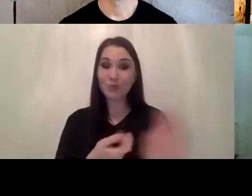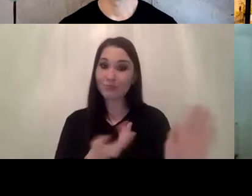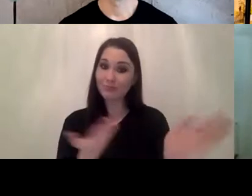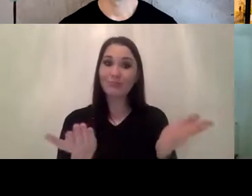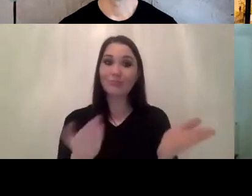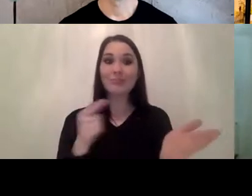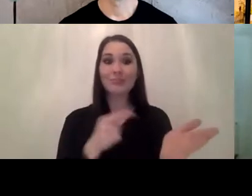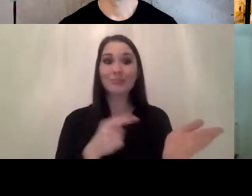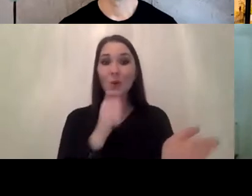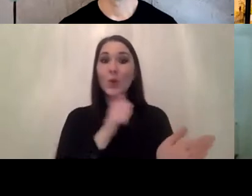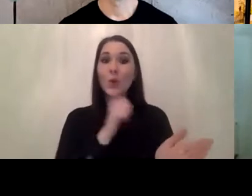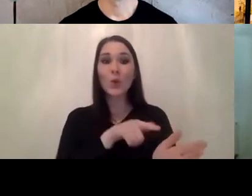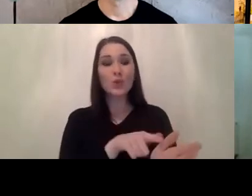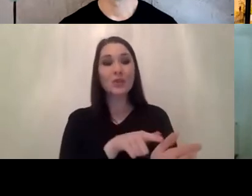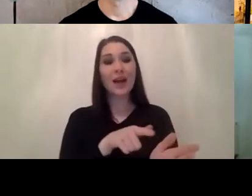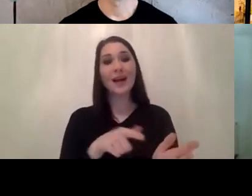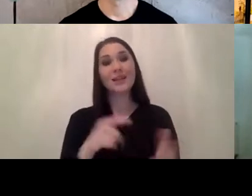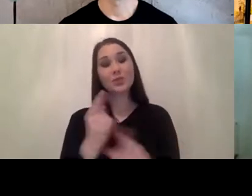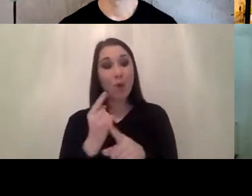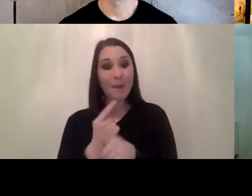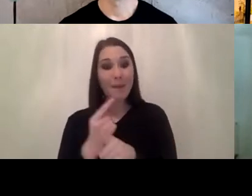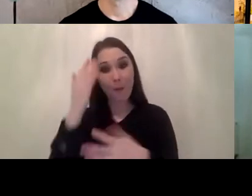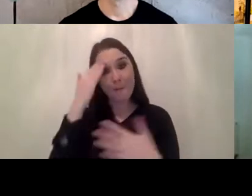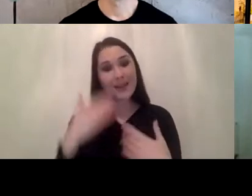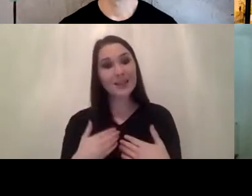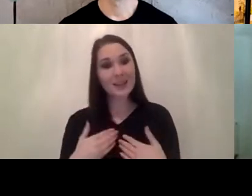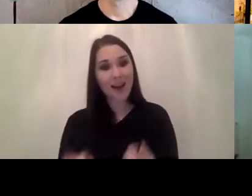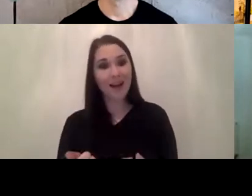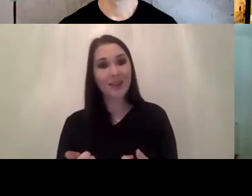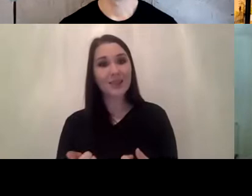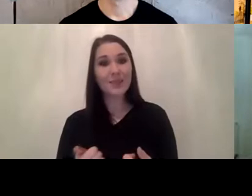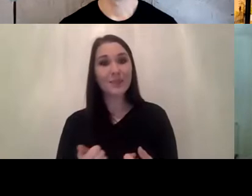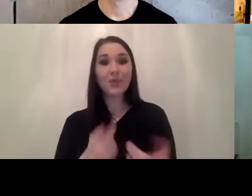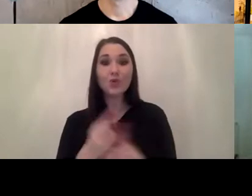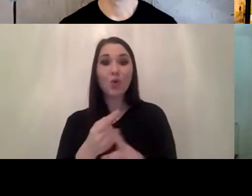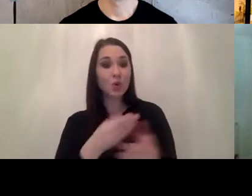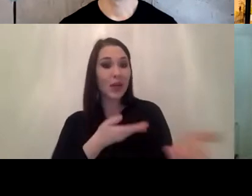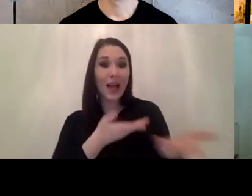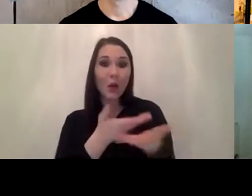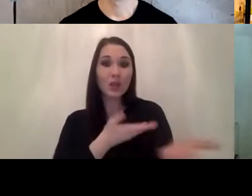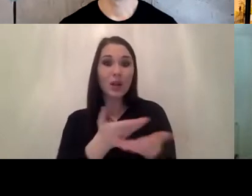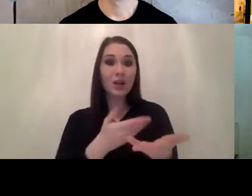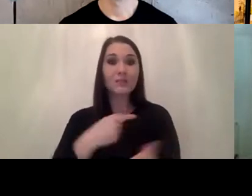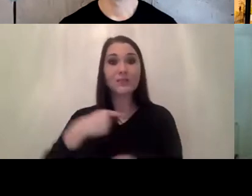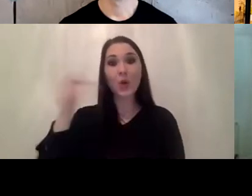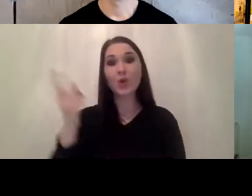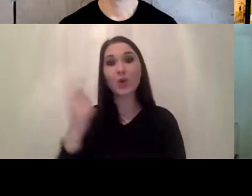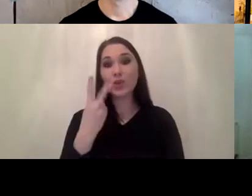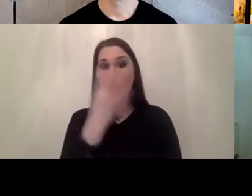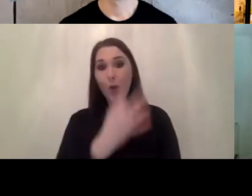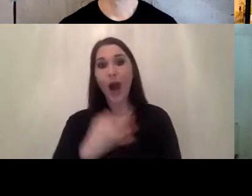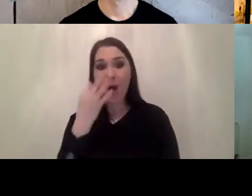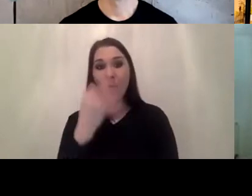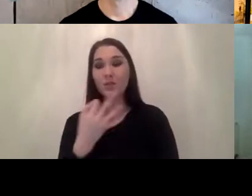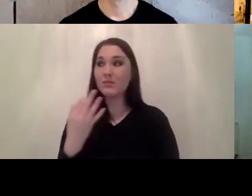know, talk about your mental health issues, you know, speak to a counselor, you know, go out for an extra 2 hours during the day, get